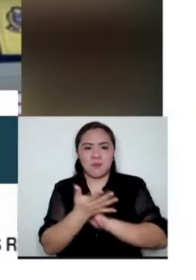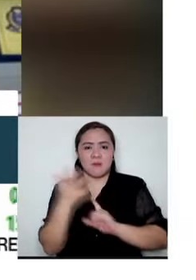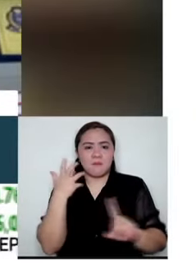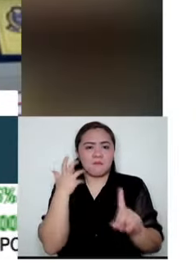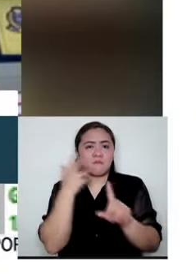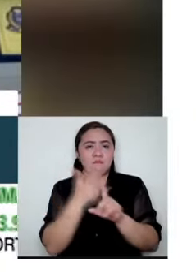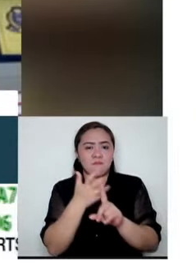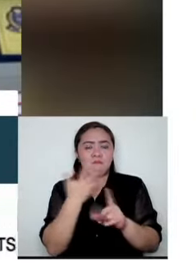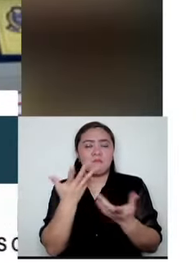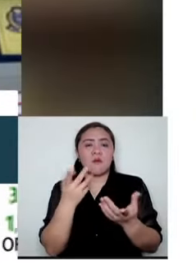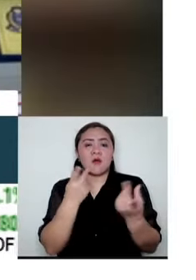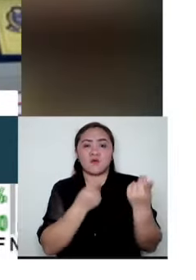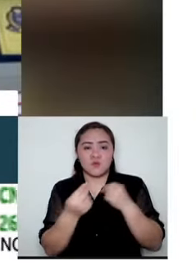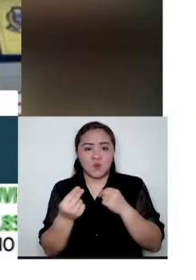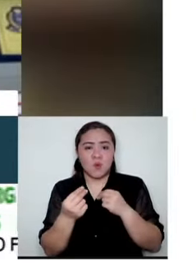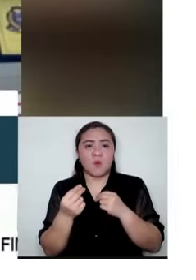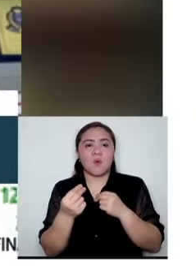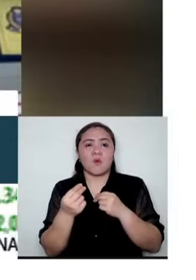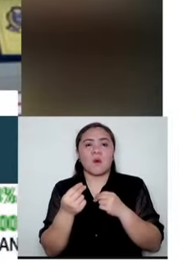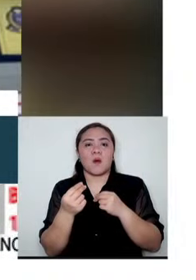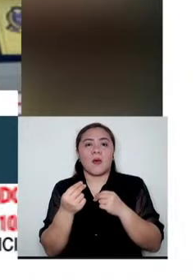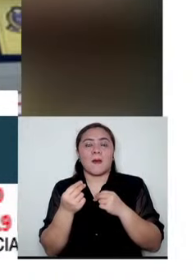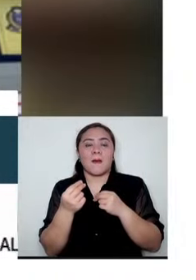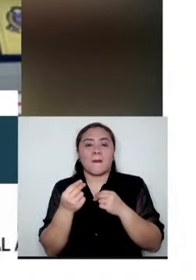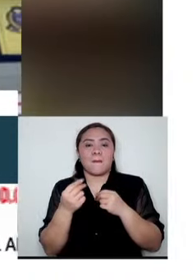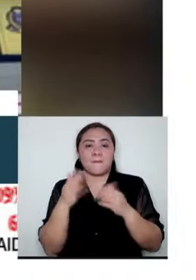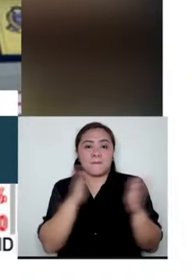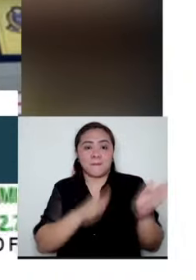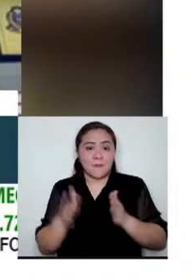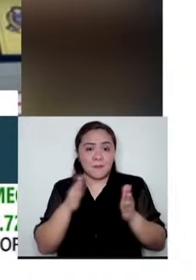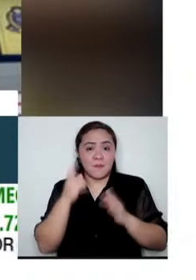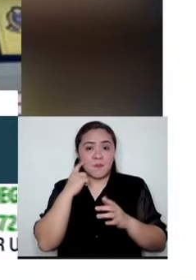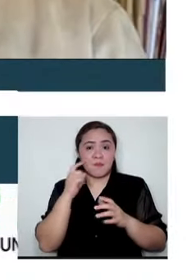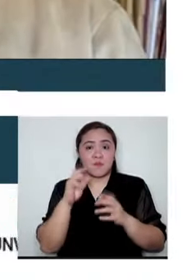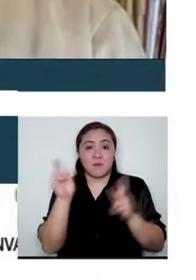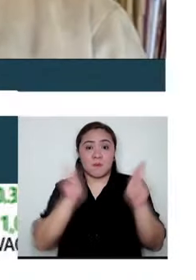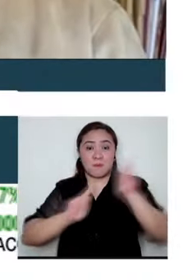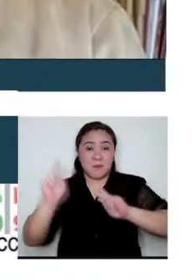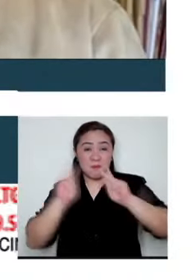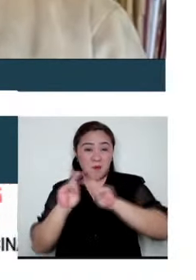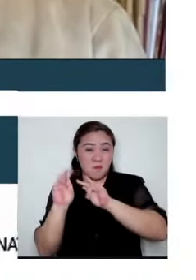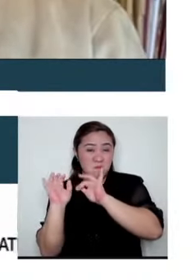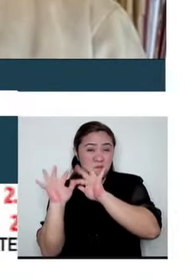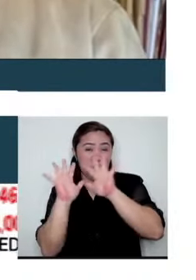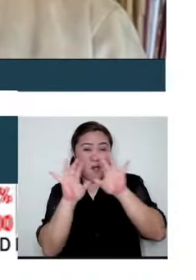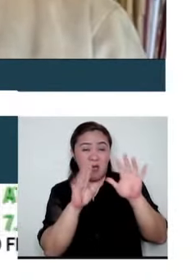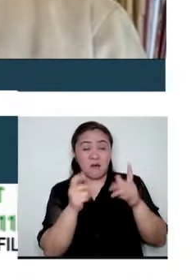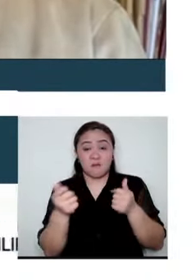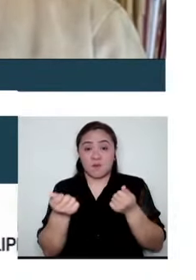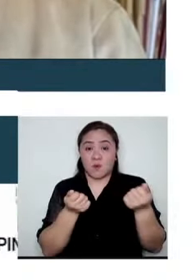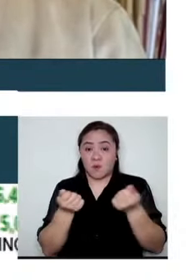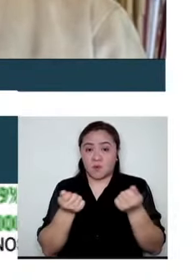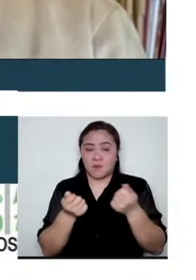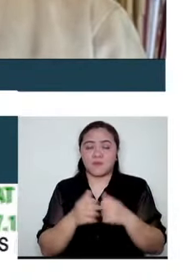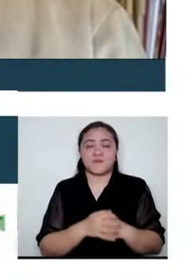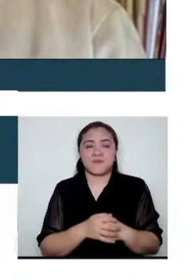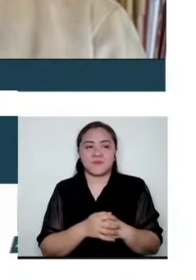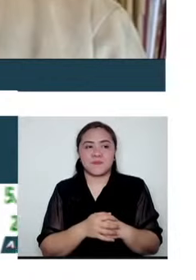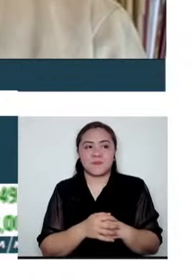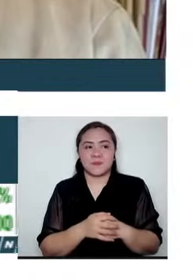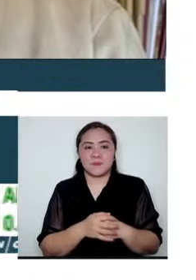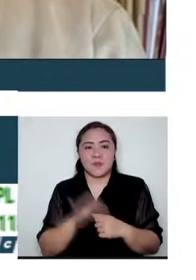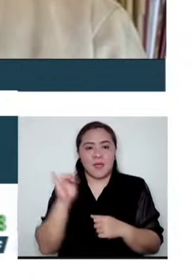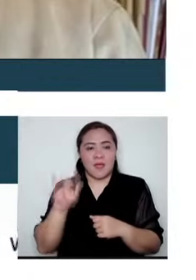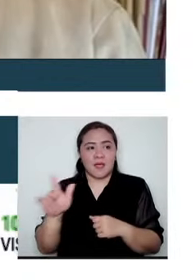the LGUs, including crowd control. Carmina. Yun ang nga rin eh. Some are saying, Senator, you know, that these